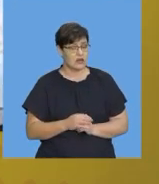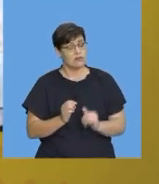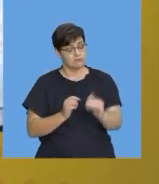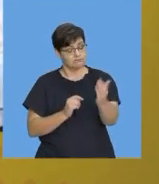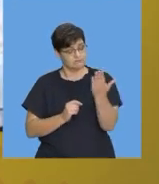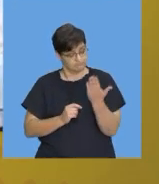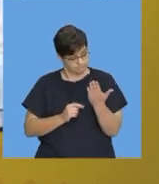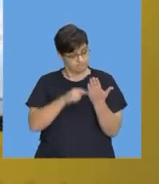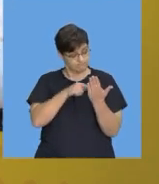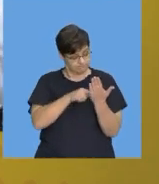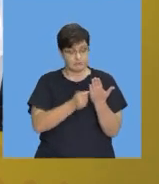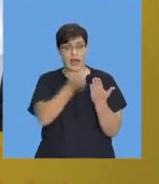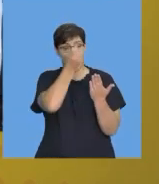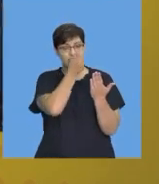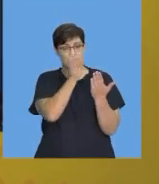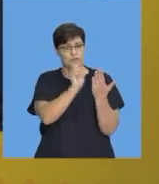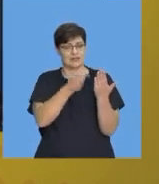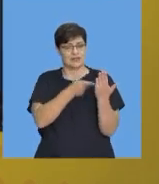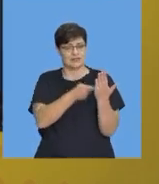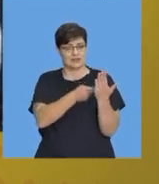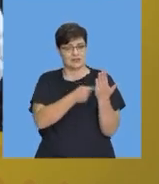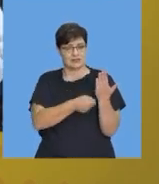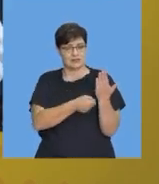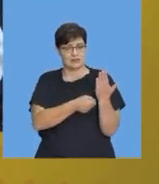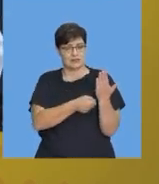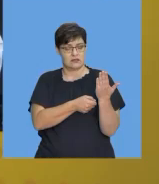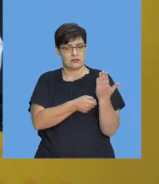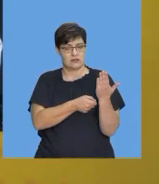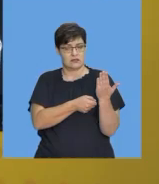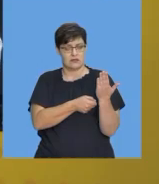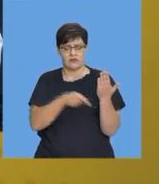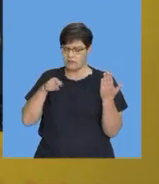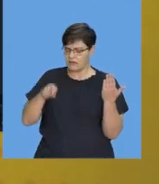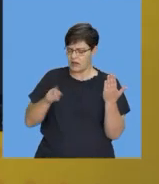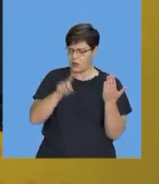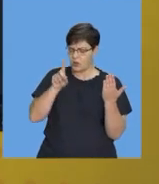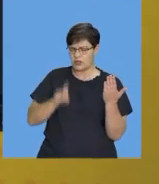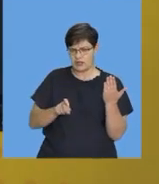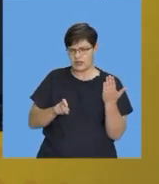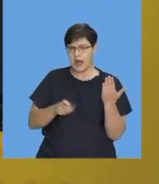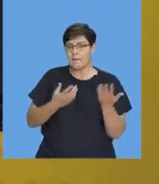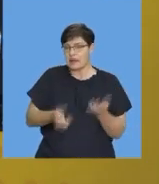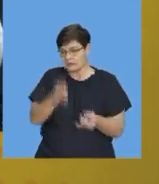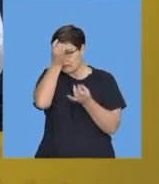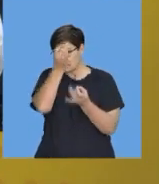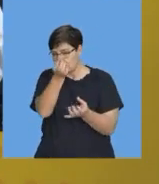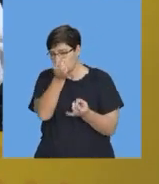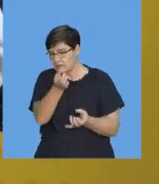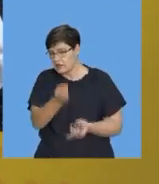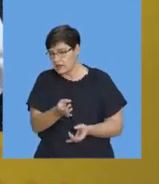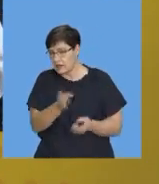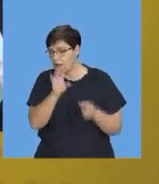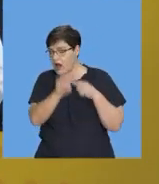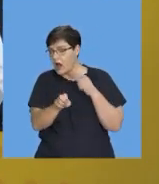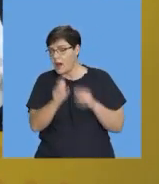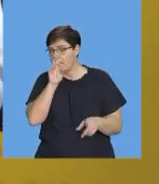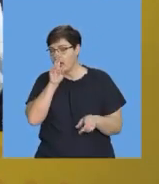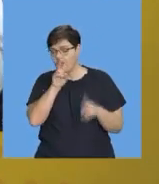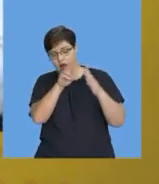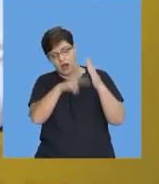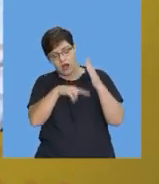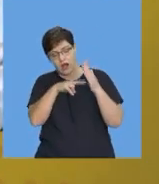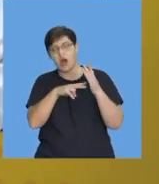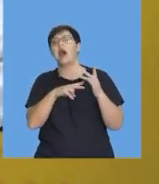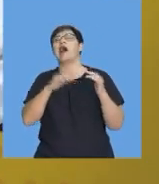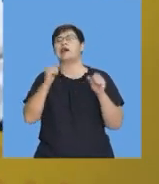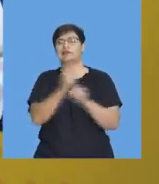provided. So I'm taking you now out of this question to give you hints as what to look for when